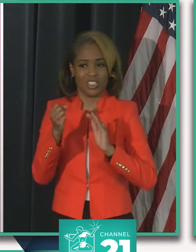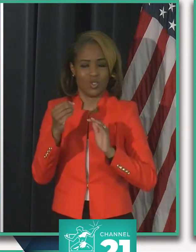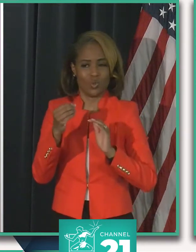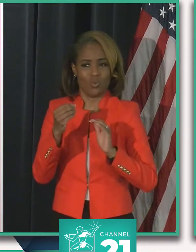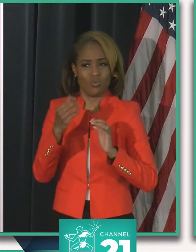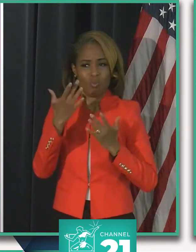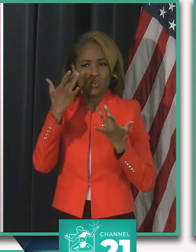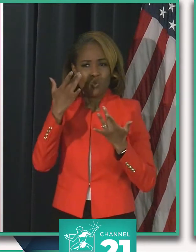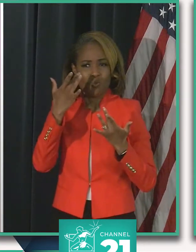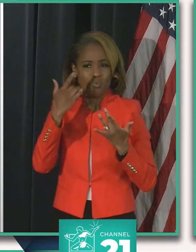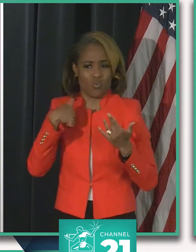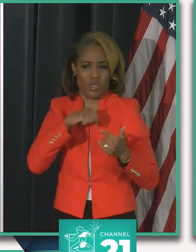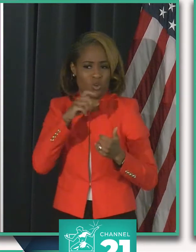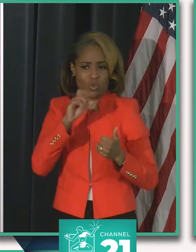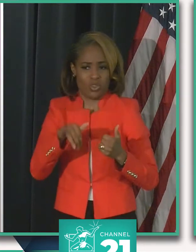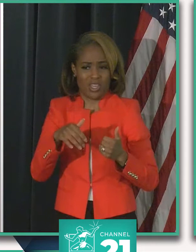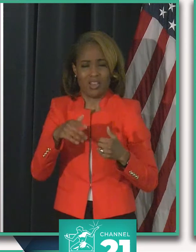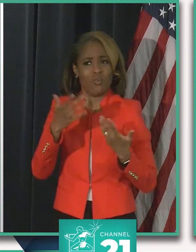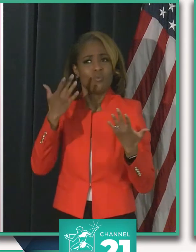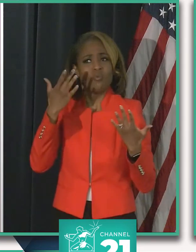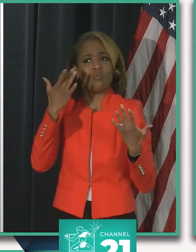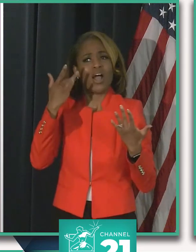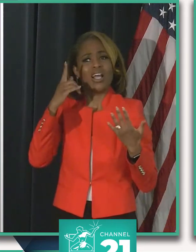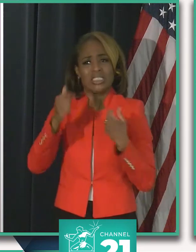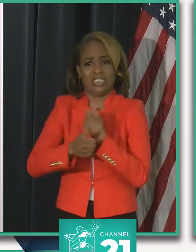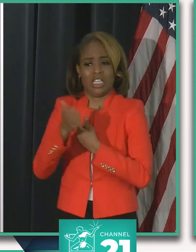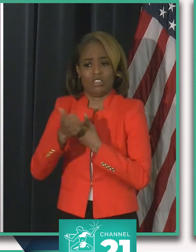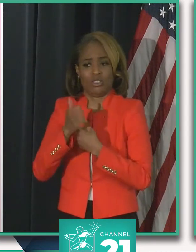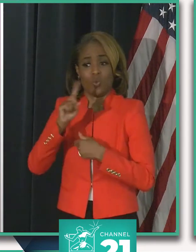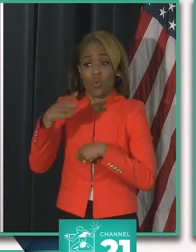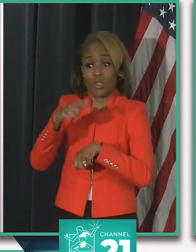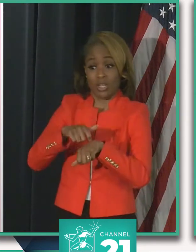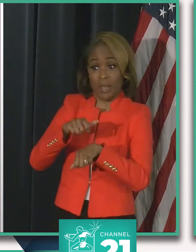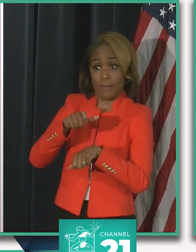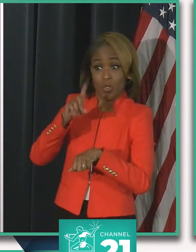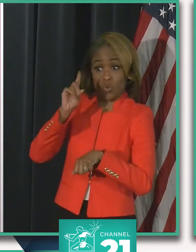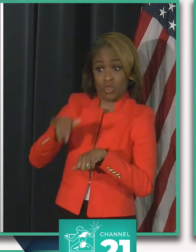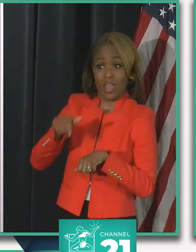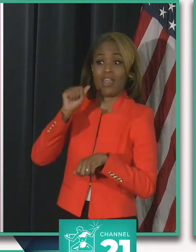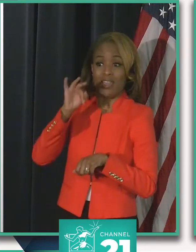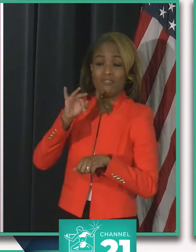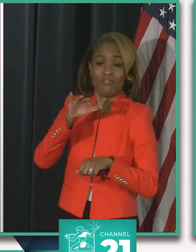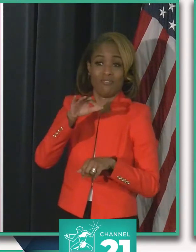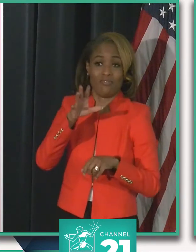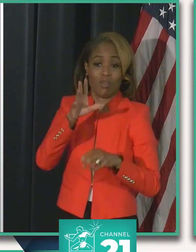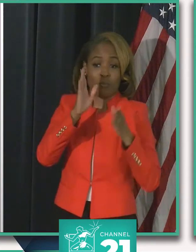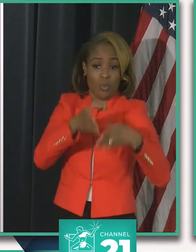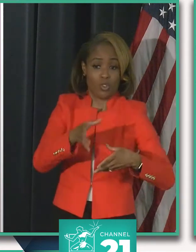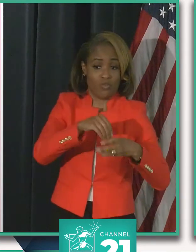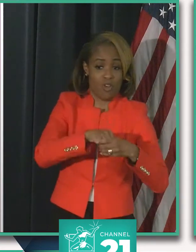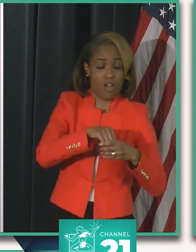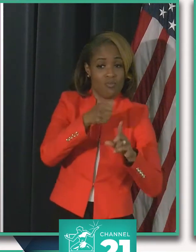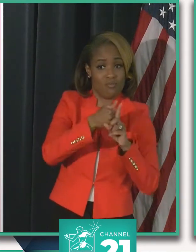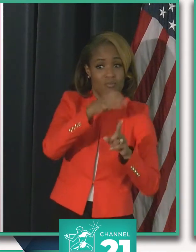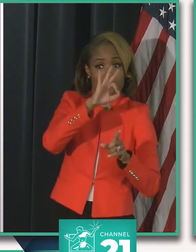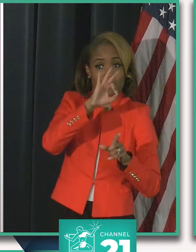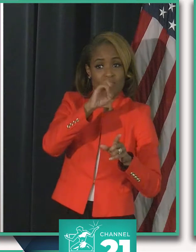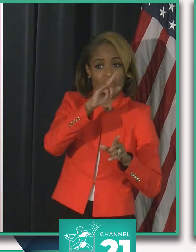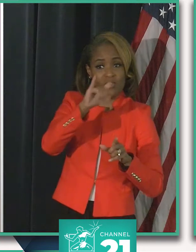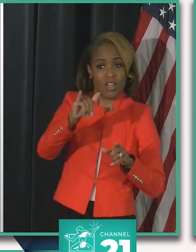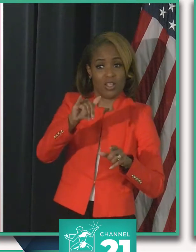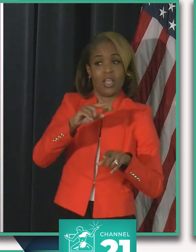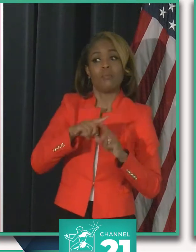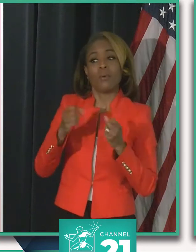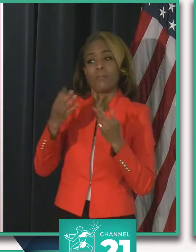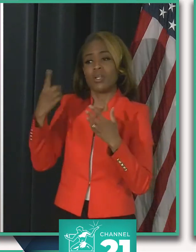don't do it. The only time we engage in a high-speed chase is involving a felony. But that said, a lot of these suspects who are driving in a